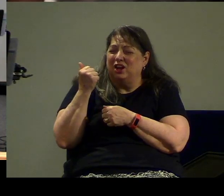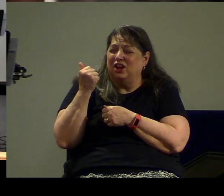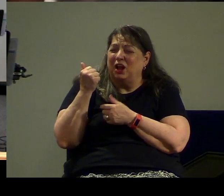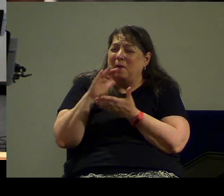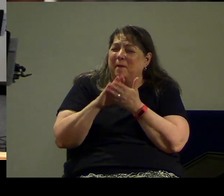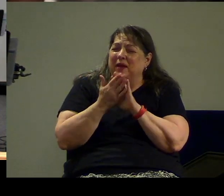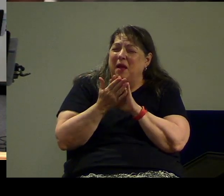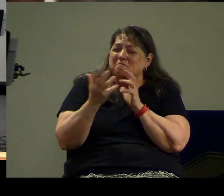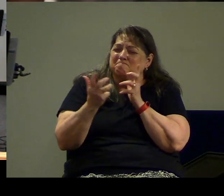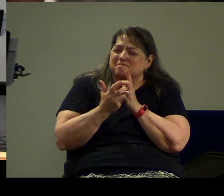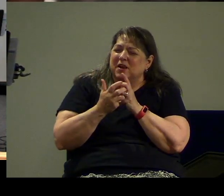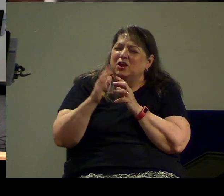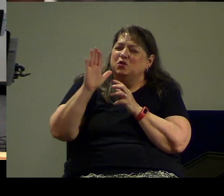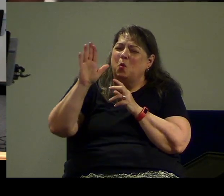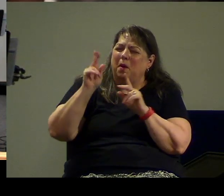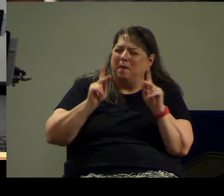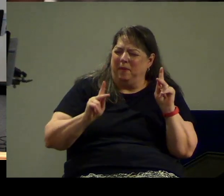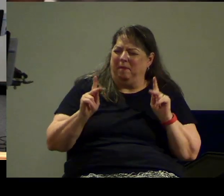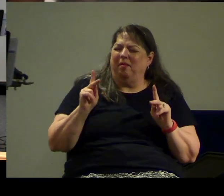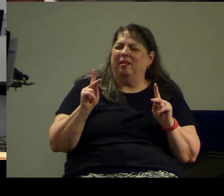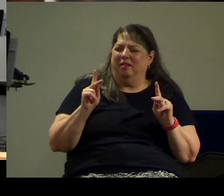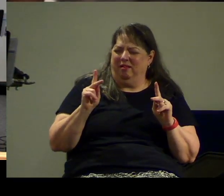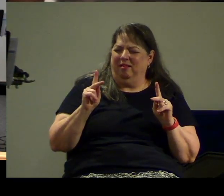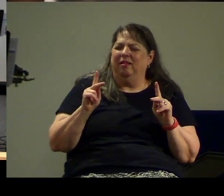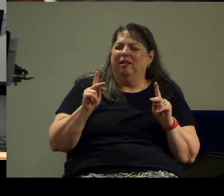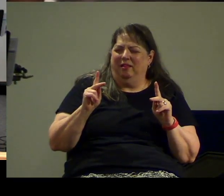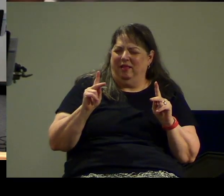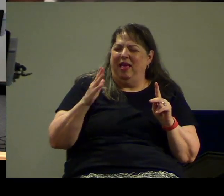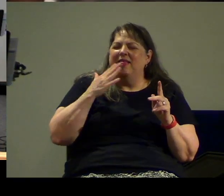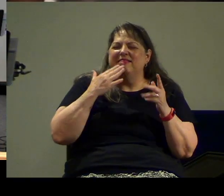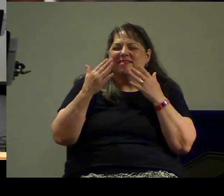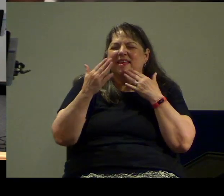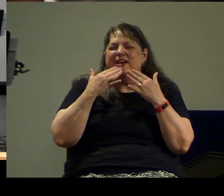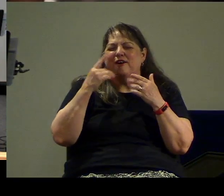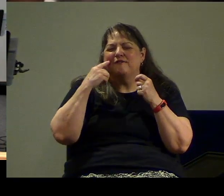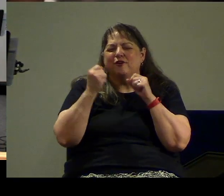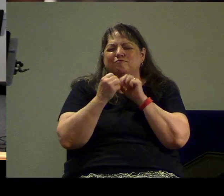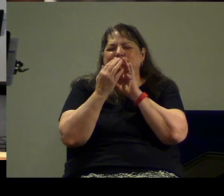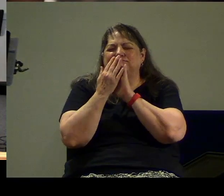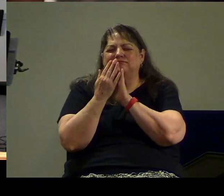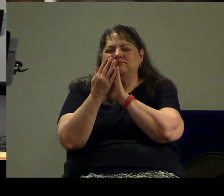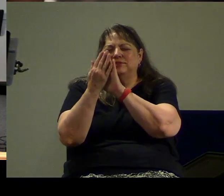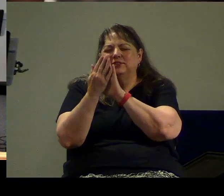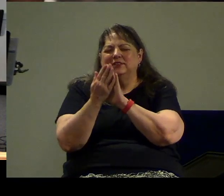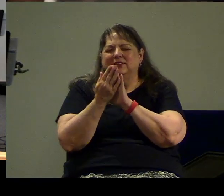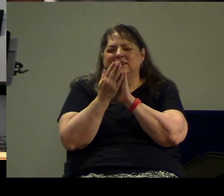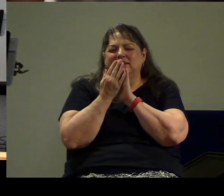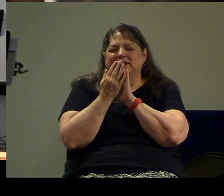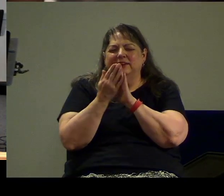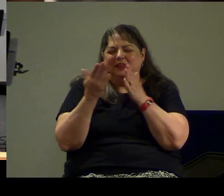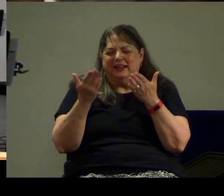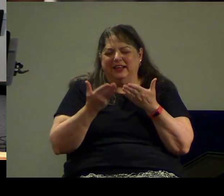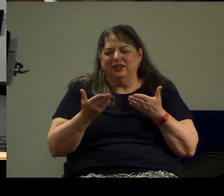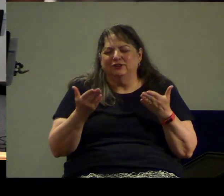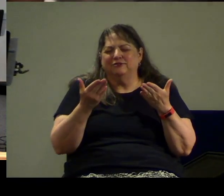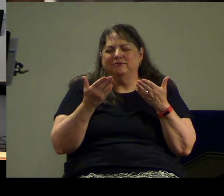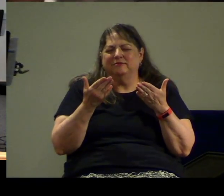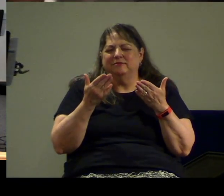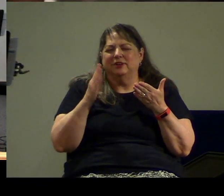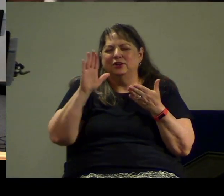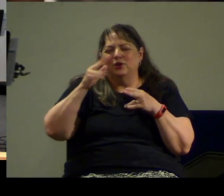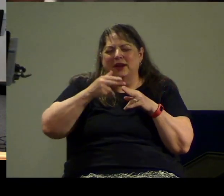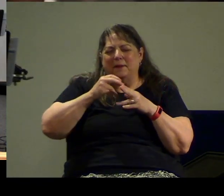be. We thank you once again for your presence here in this place. In your name I pray,